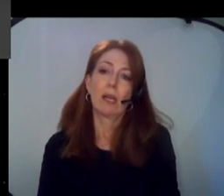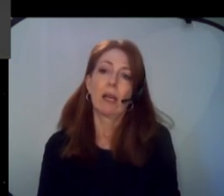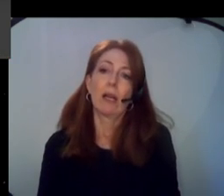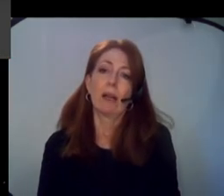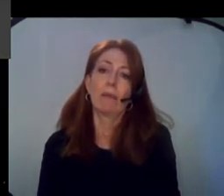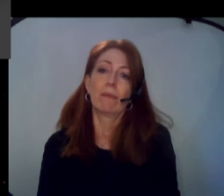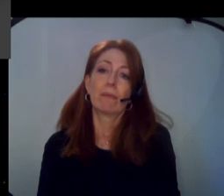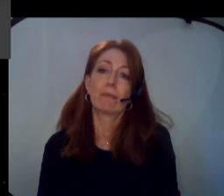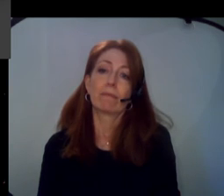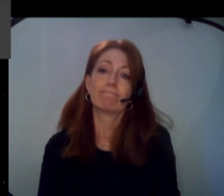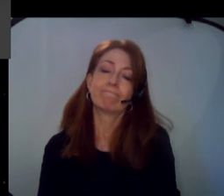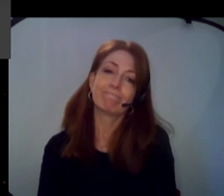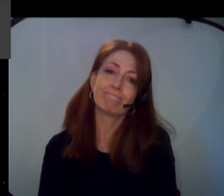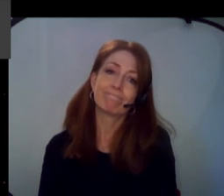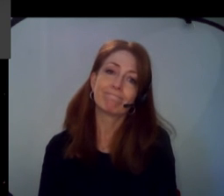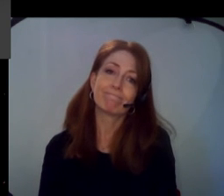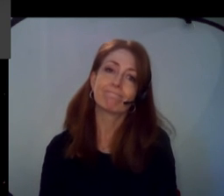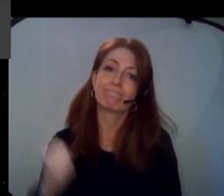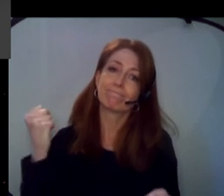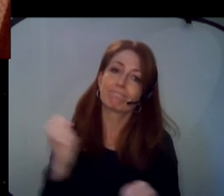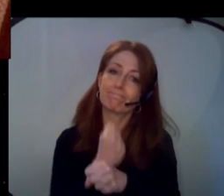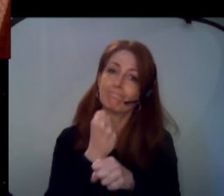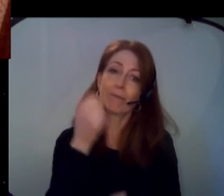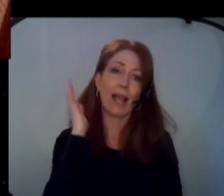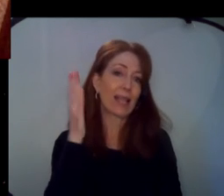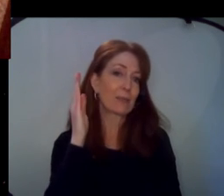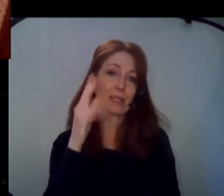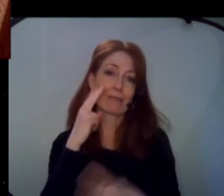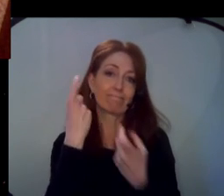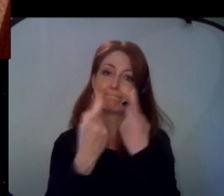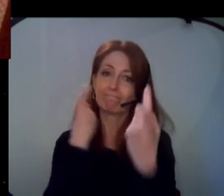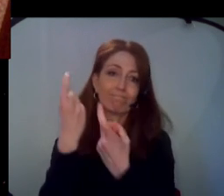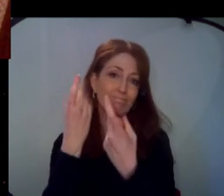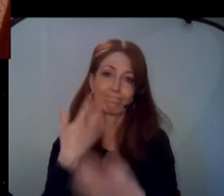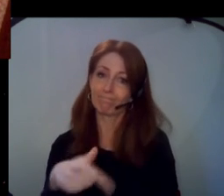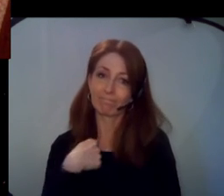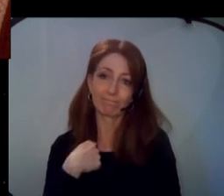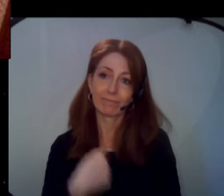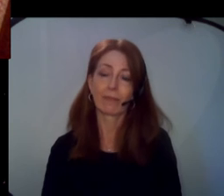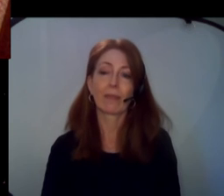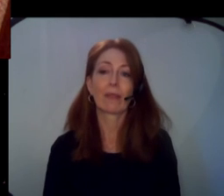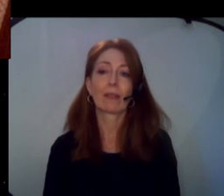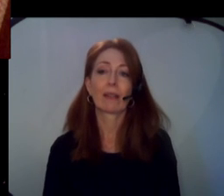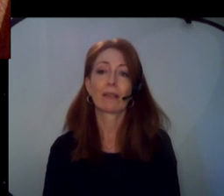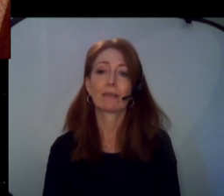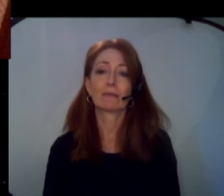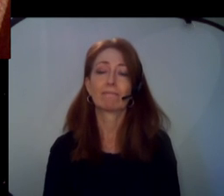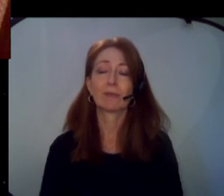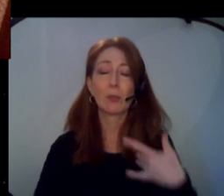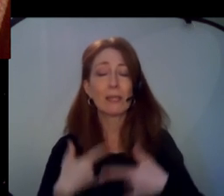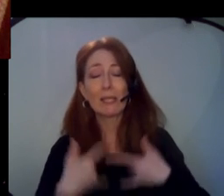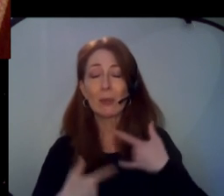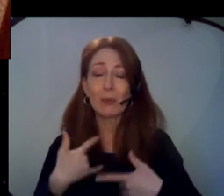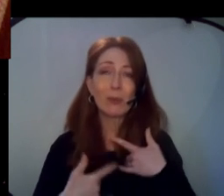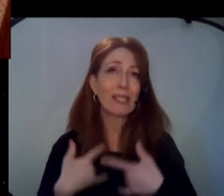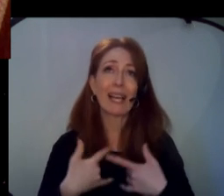Well, very sadly, I didn't get to go around the exhibition. And I've been so looking forward to it,